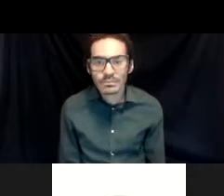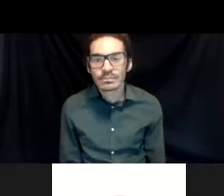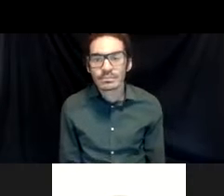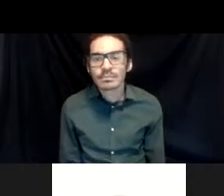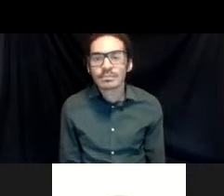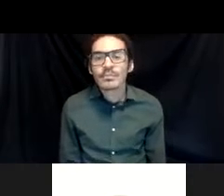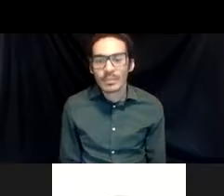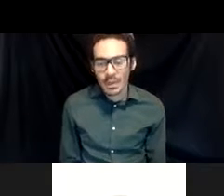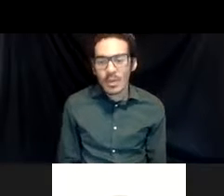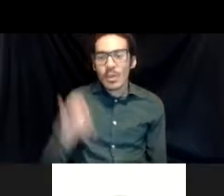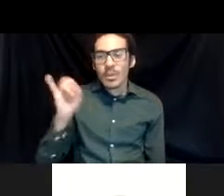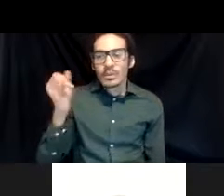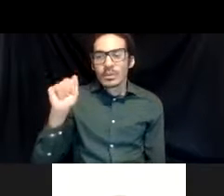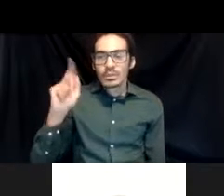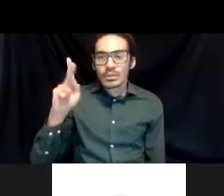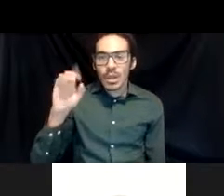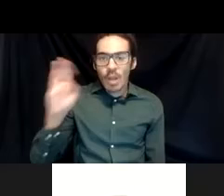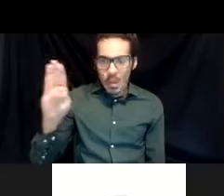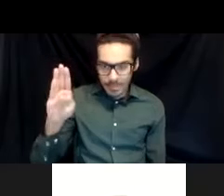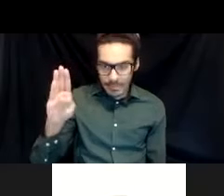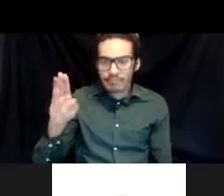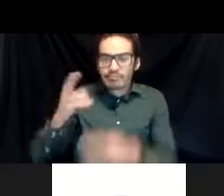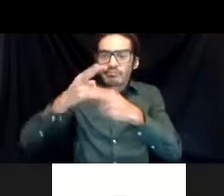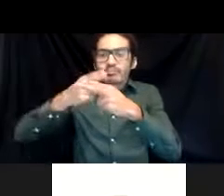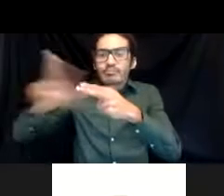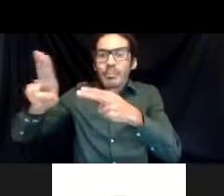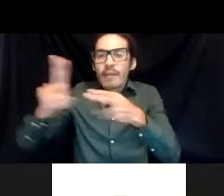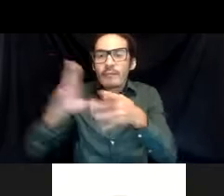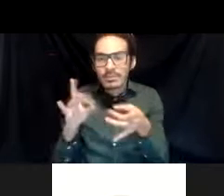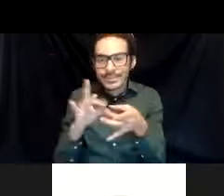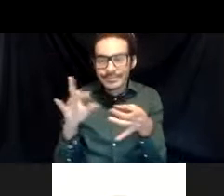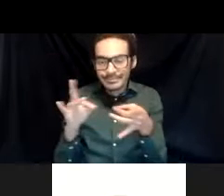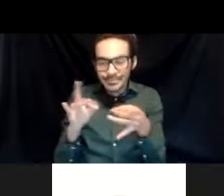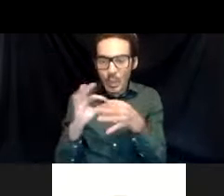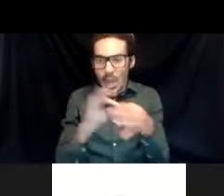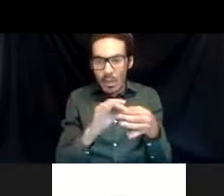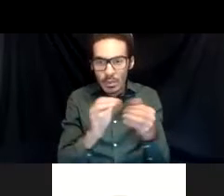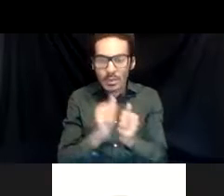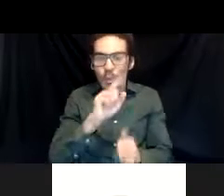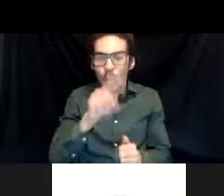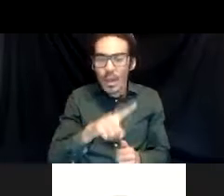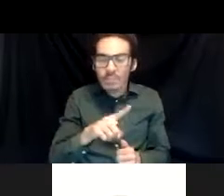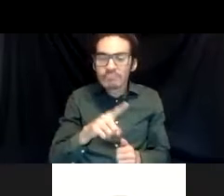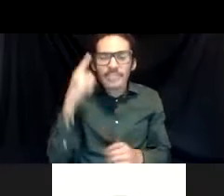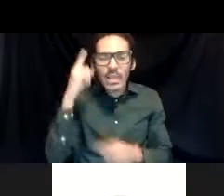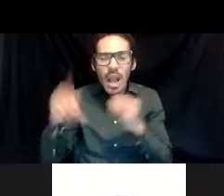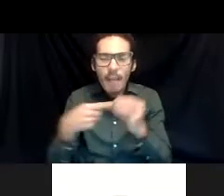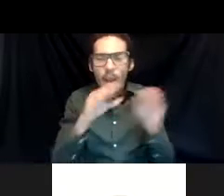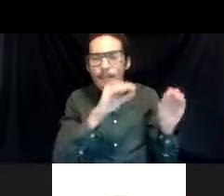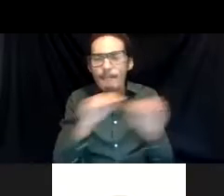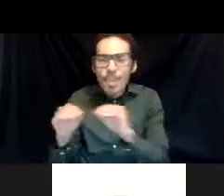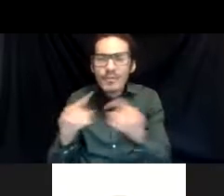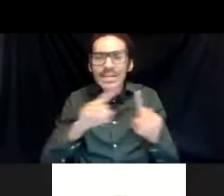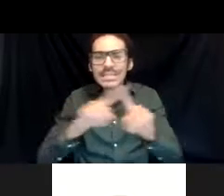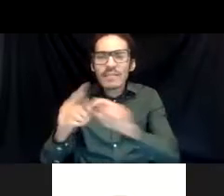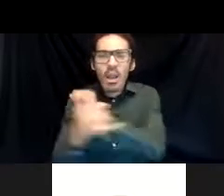Yeah, so just briefly in terms of Taj's question, when thinking about moving, from country to country and town to